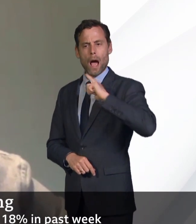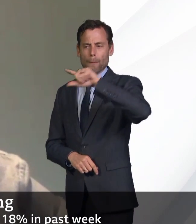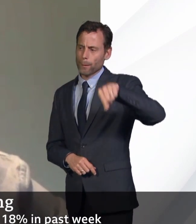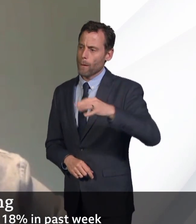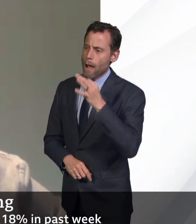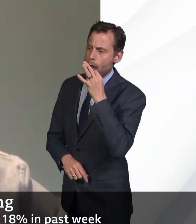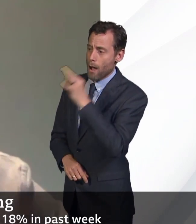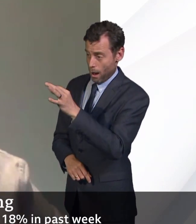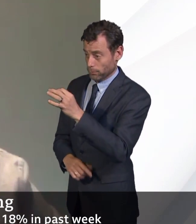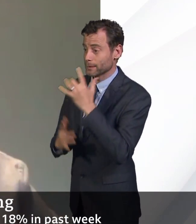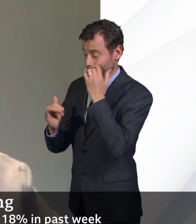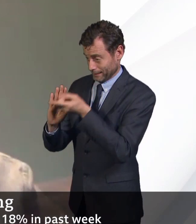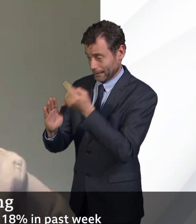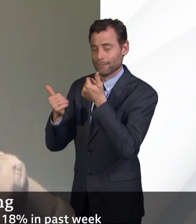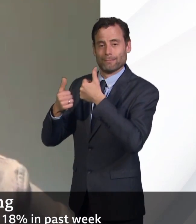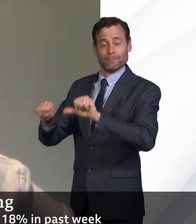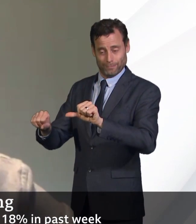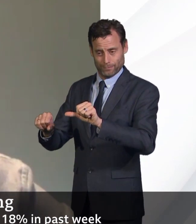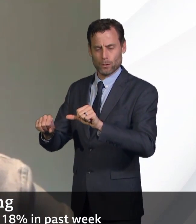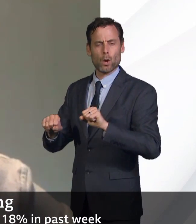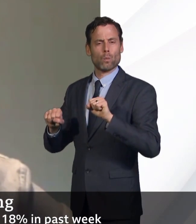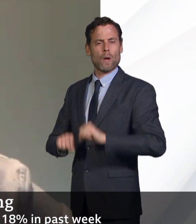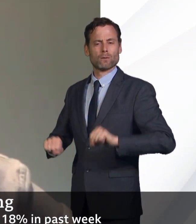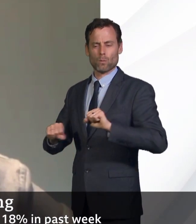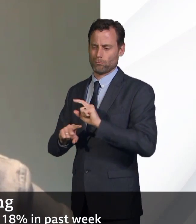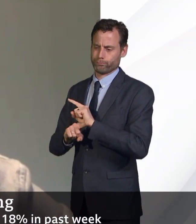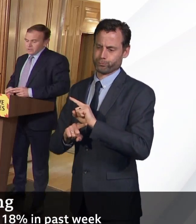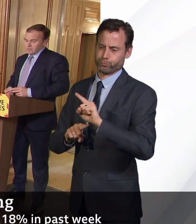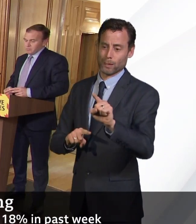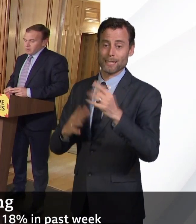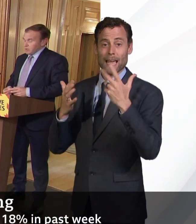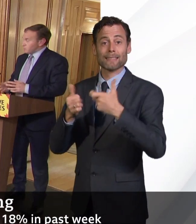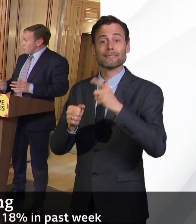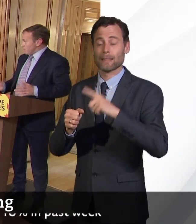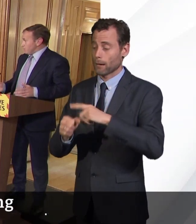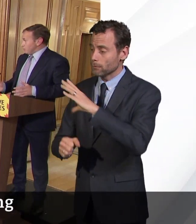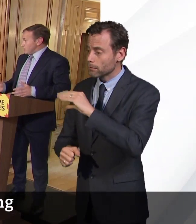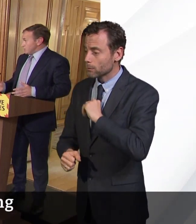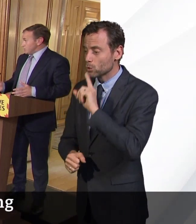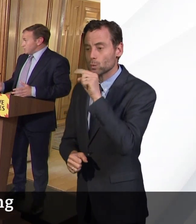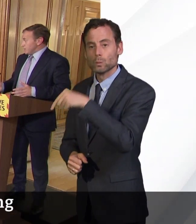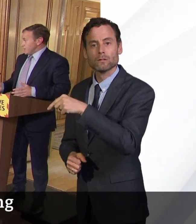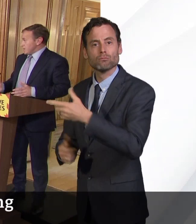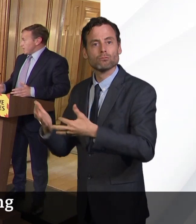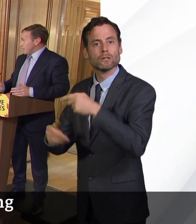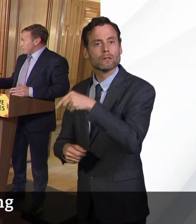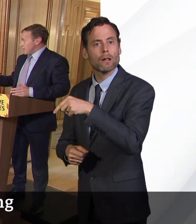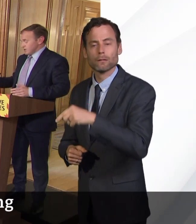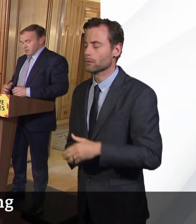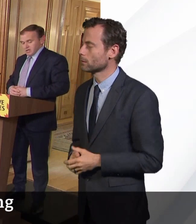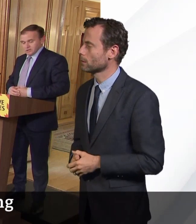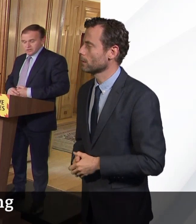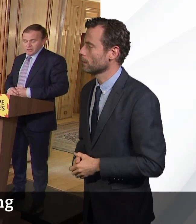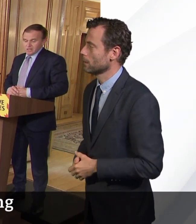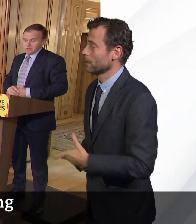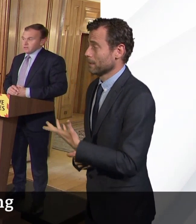to get their results back, having had a test? Well, I think It's probably for the reasons that I outlined, and